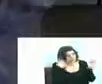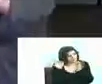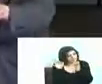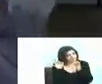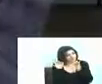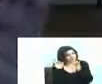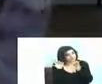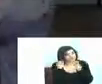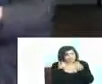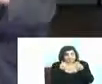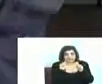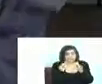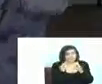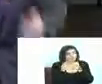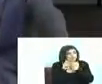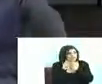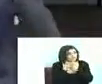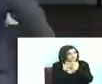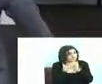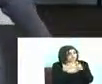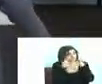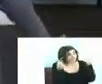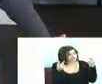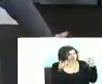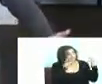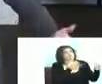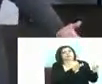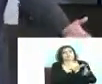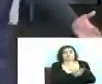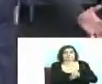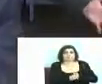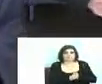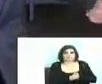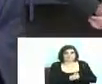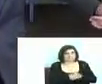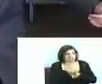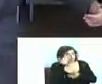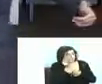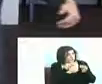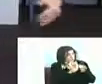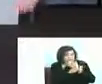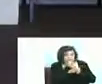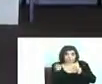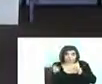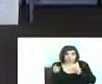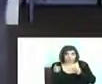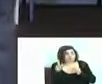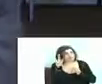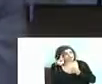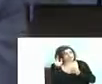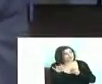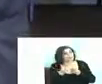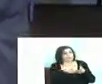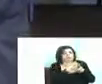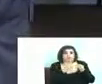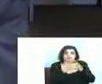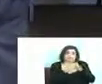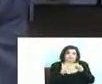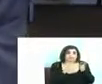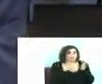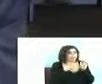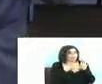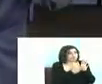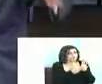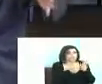try to run in the opposite way? I don't know about you, but I think that story defines a good